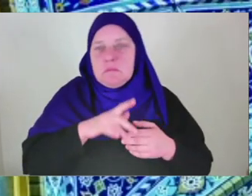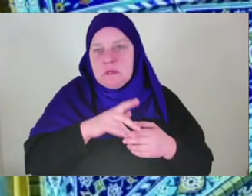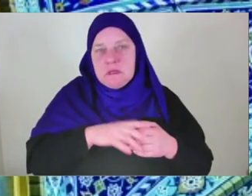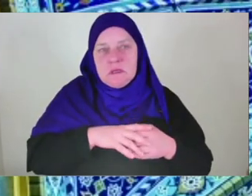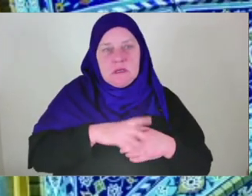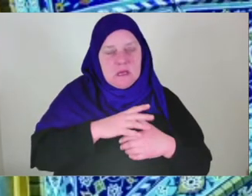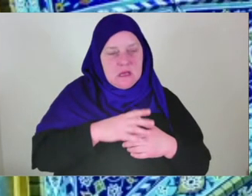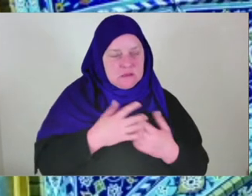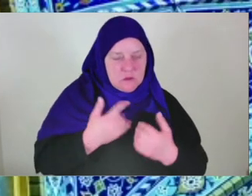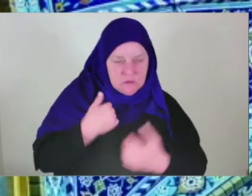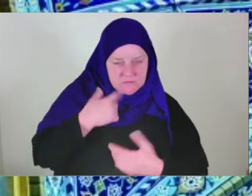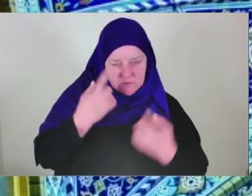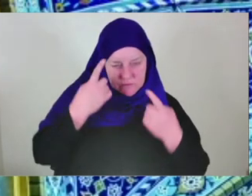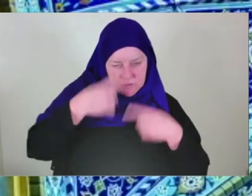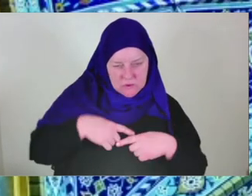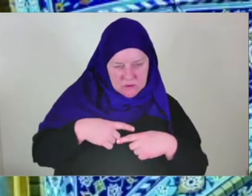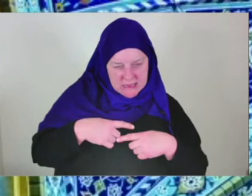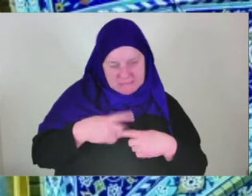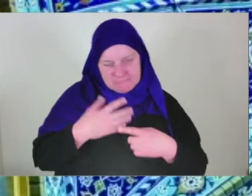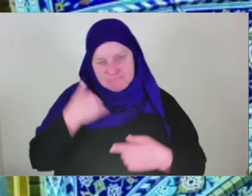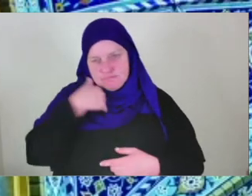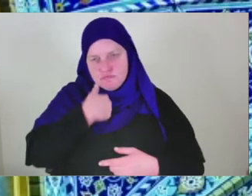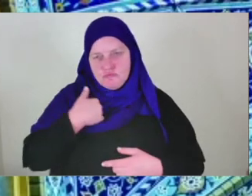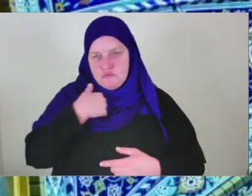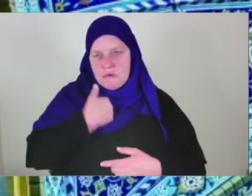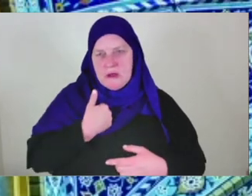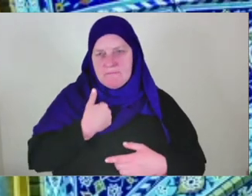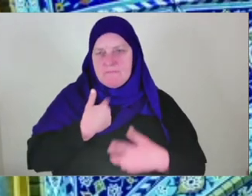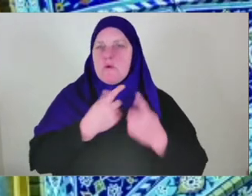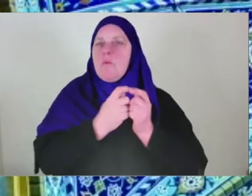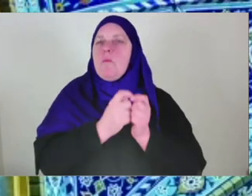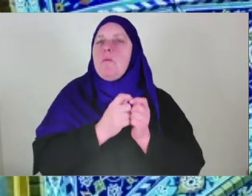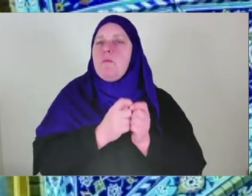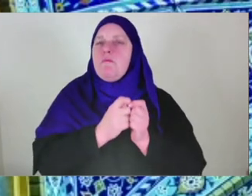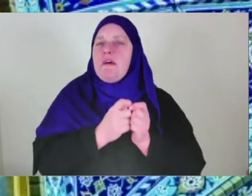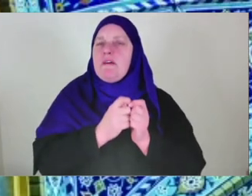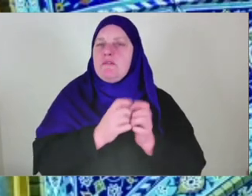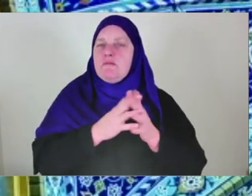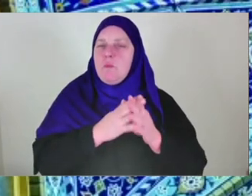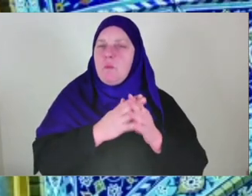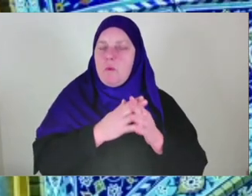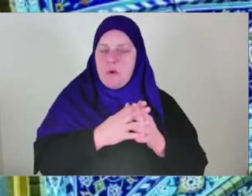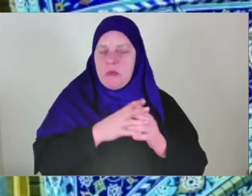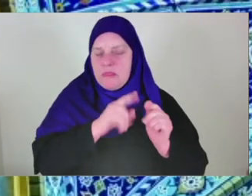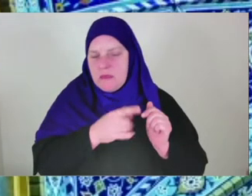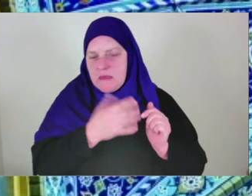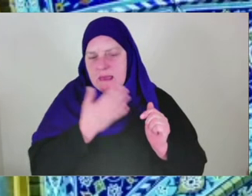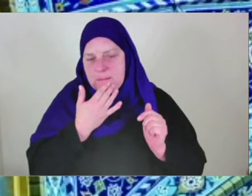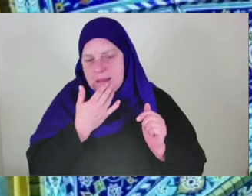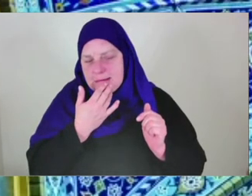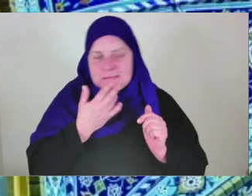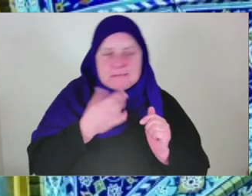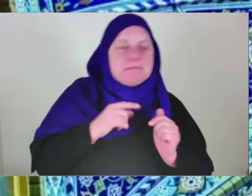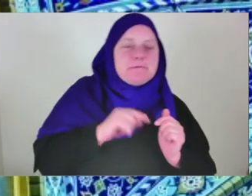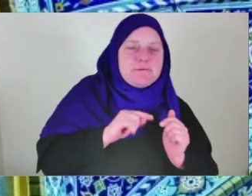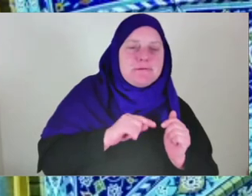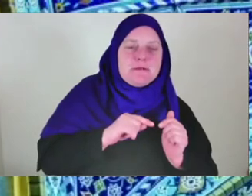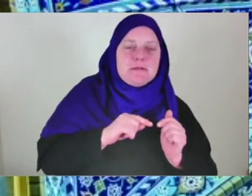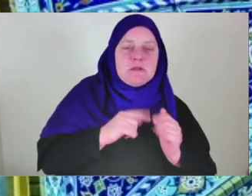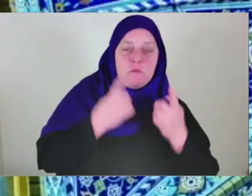all of this that is left on the 17th of June, which is my khums year per se, through this example I mentioned. I need